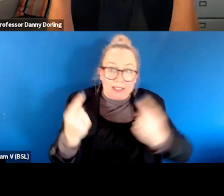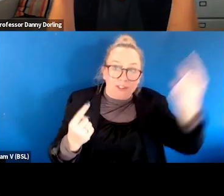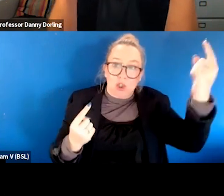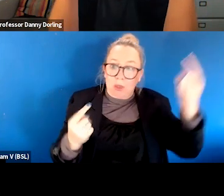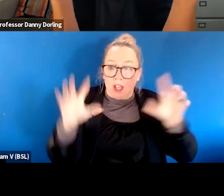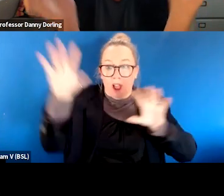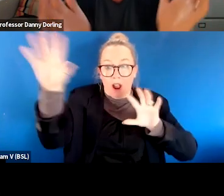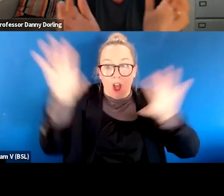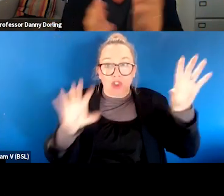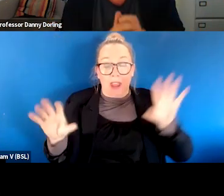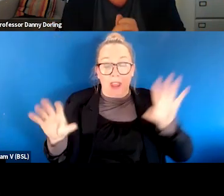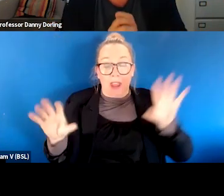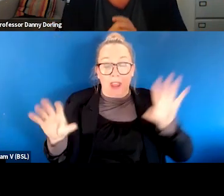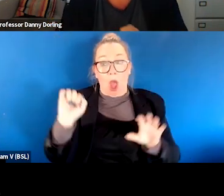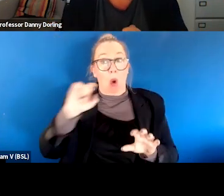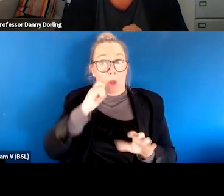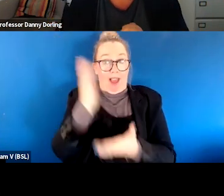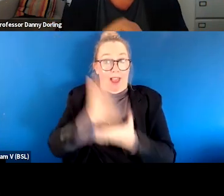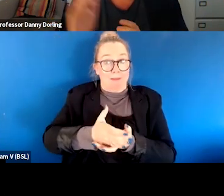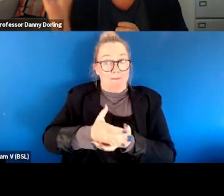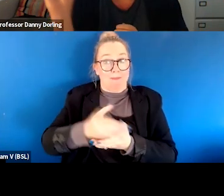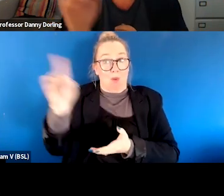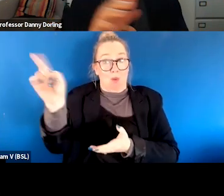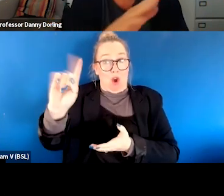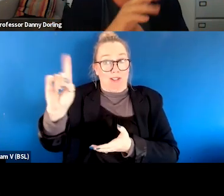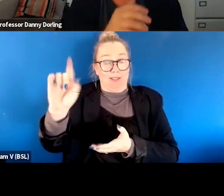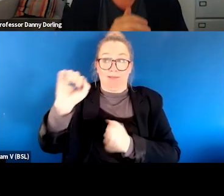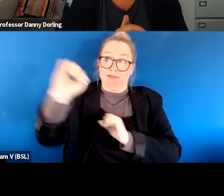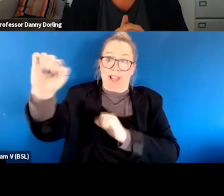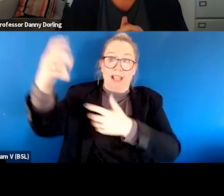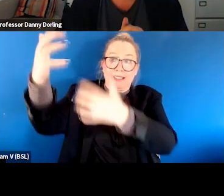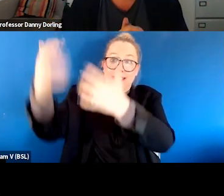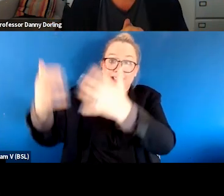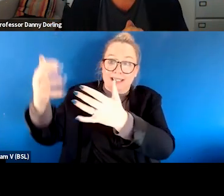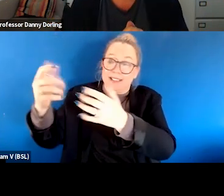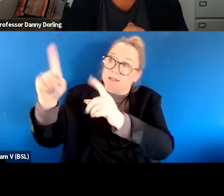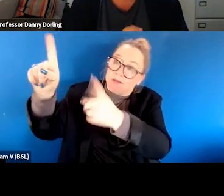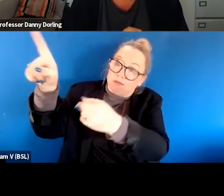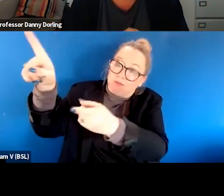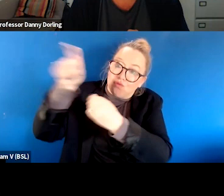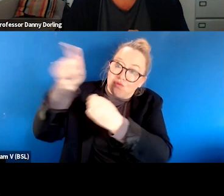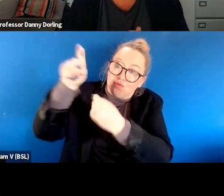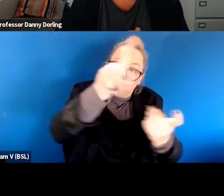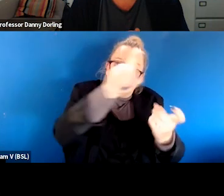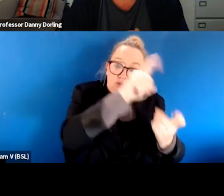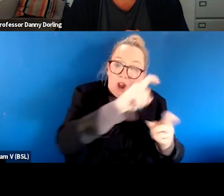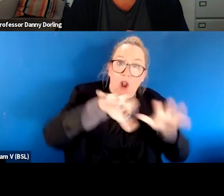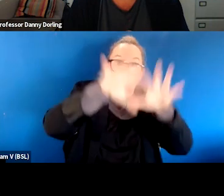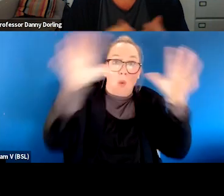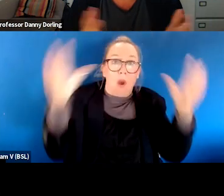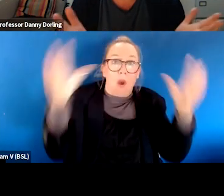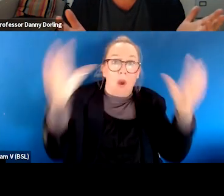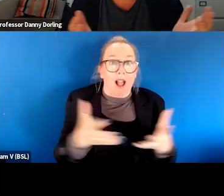of cookie cutter slice through those waves that are moving.